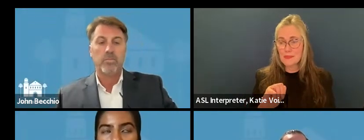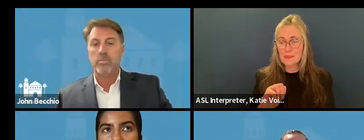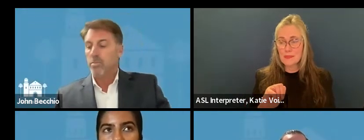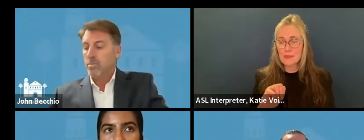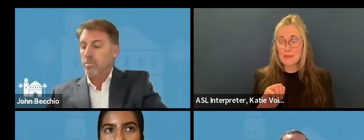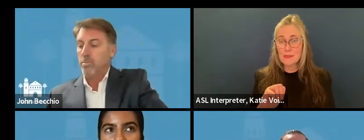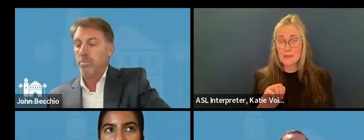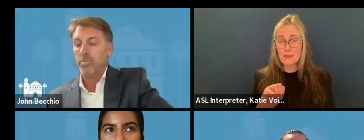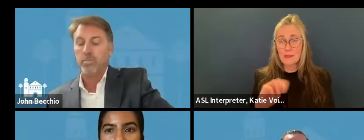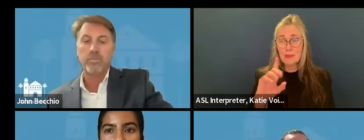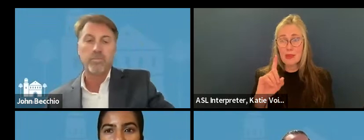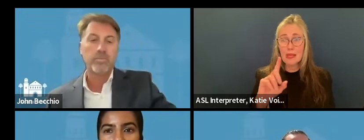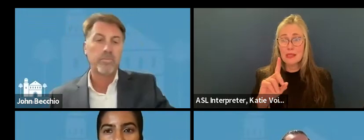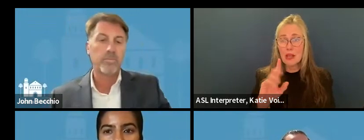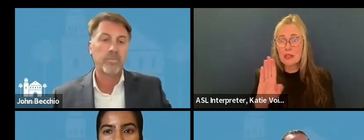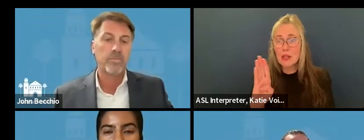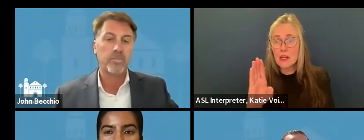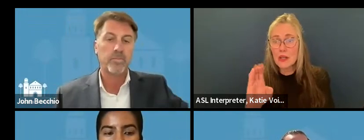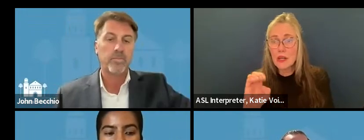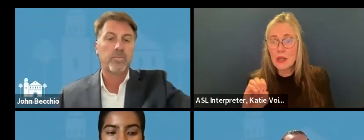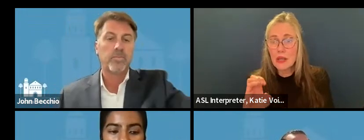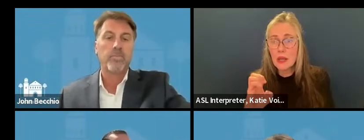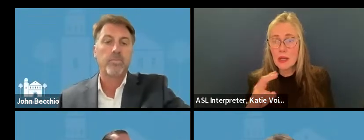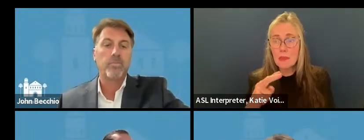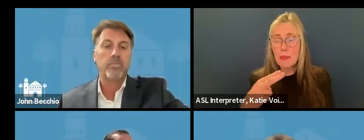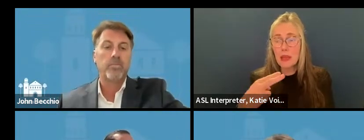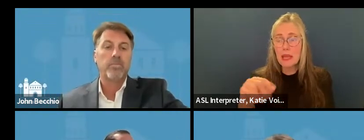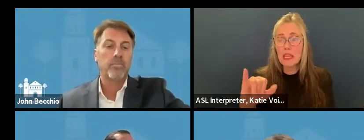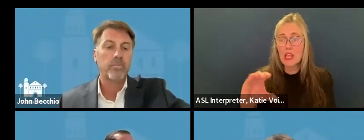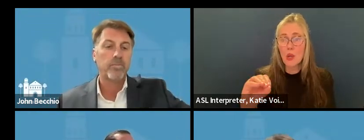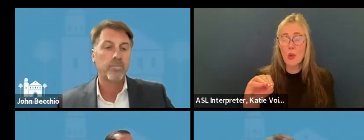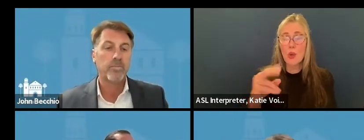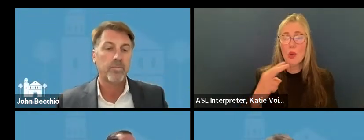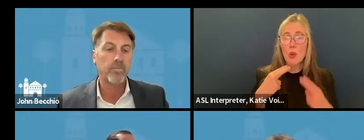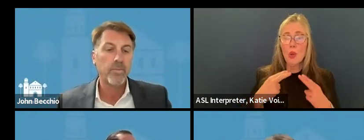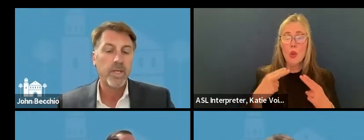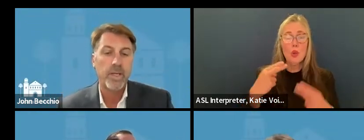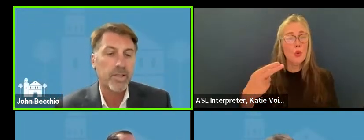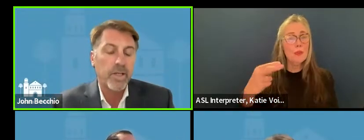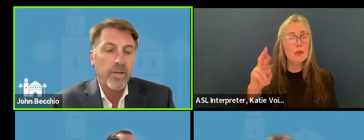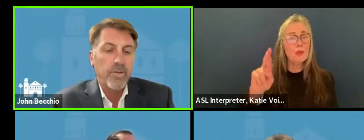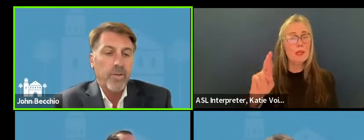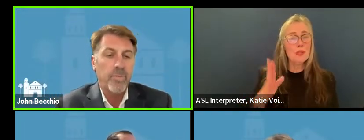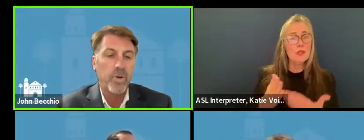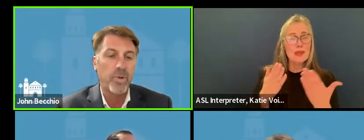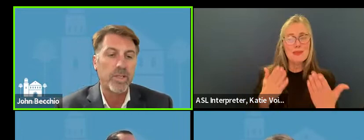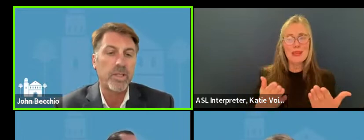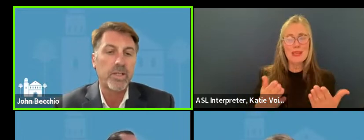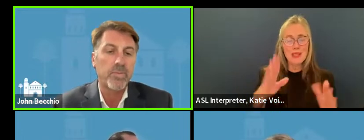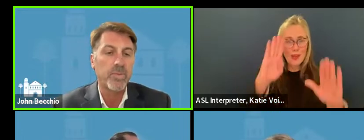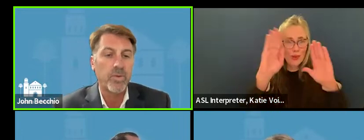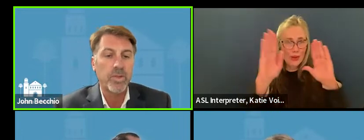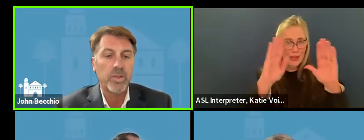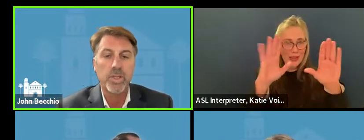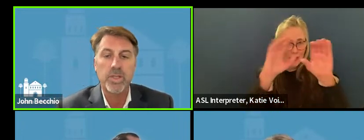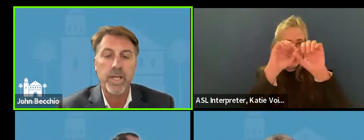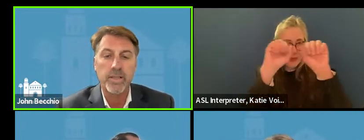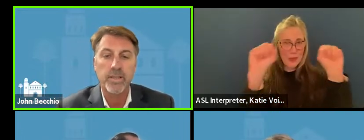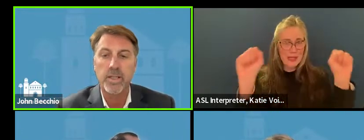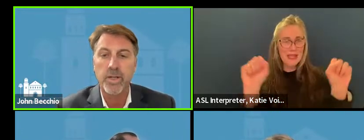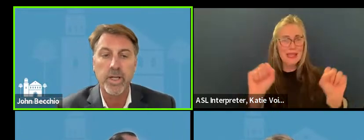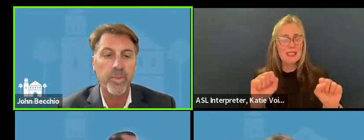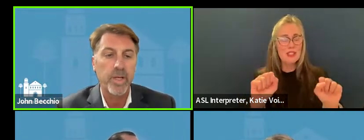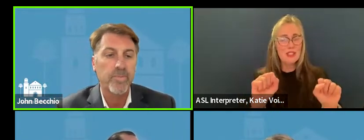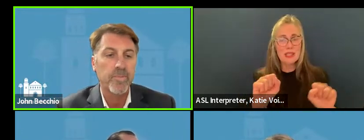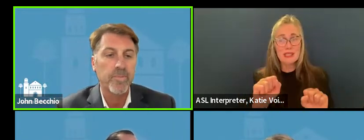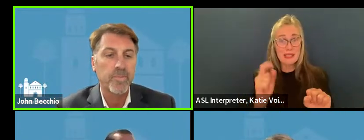Dr. Vecchio for item 2, board action, the human resources recommendations. Yes, good evening, Board President Sims-Moulton. Just to test